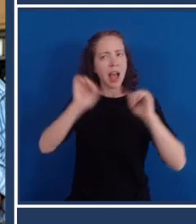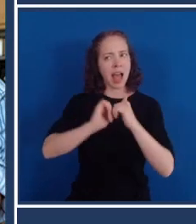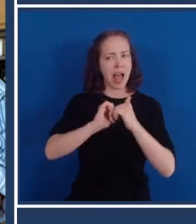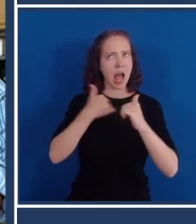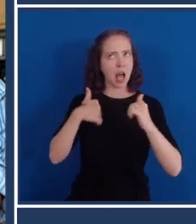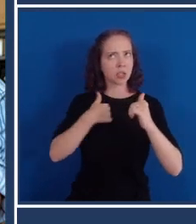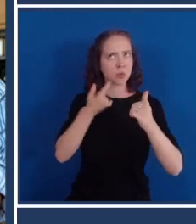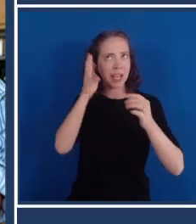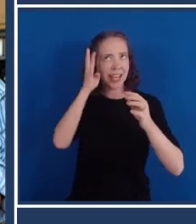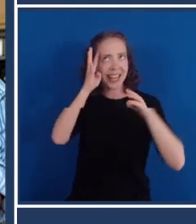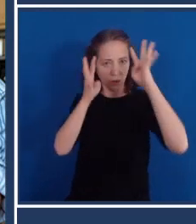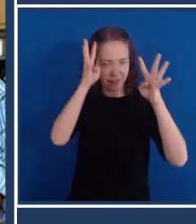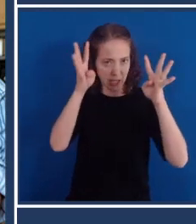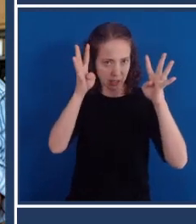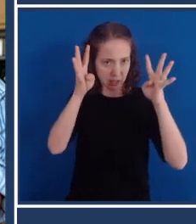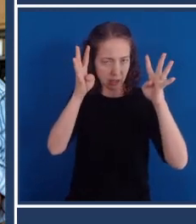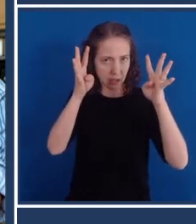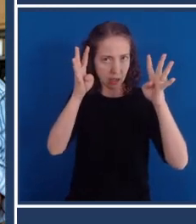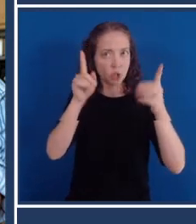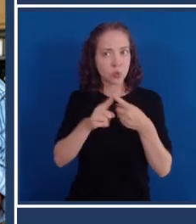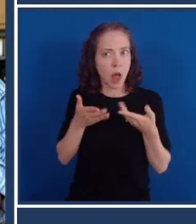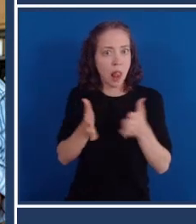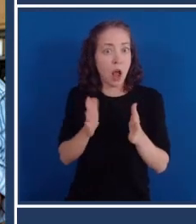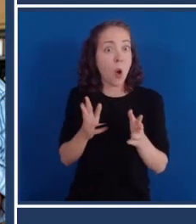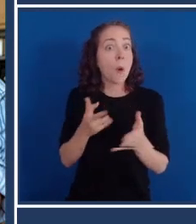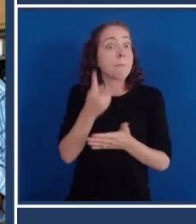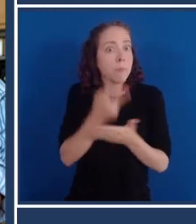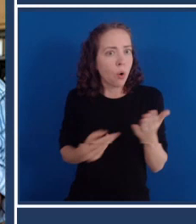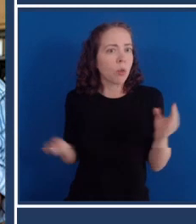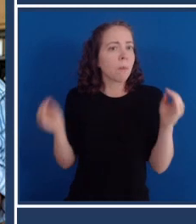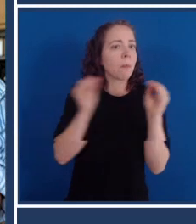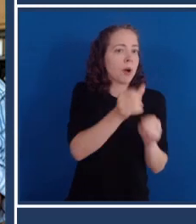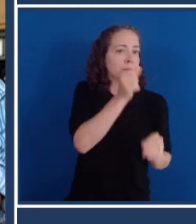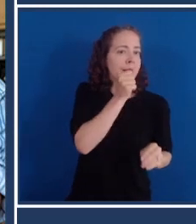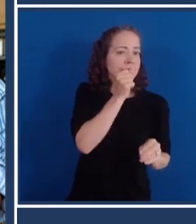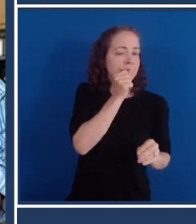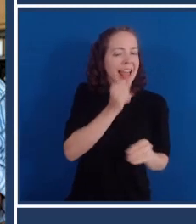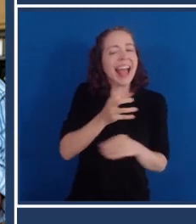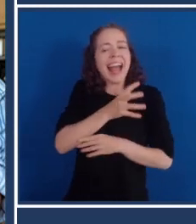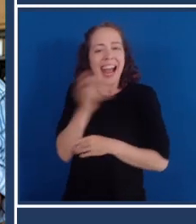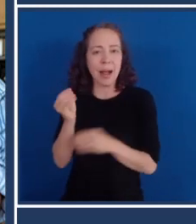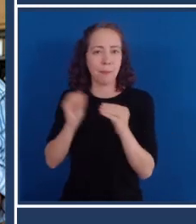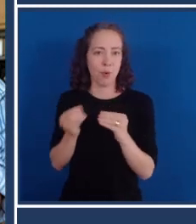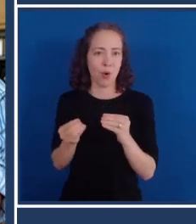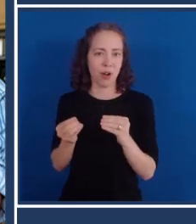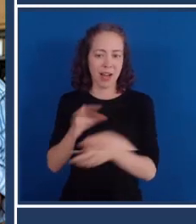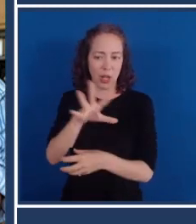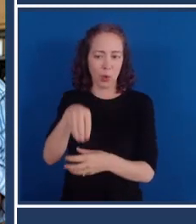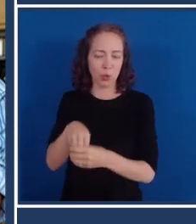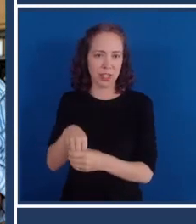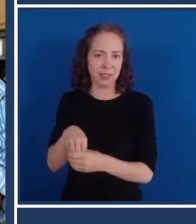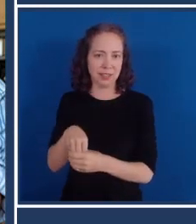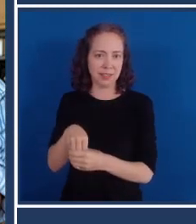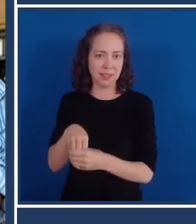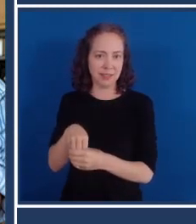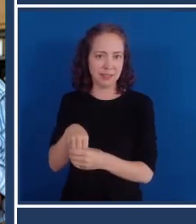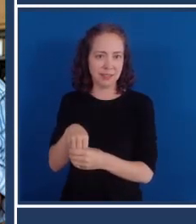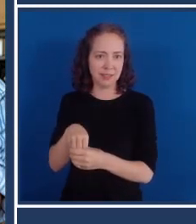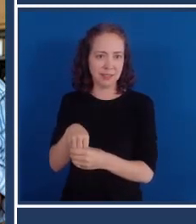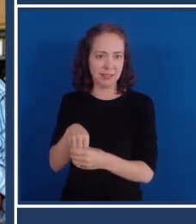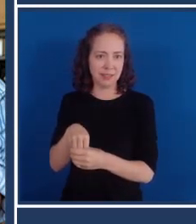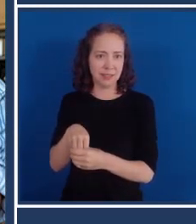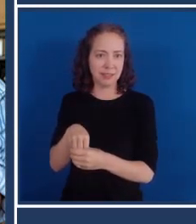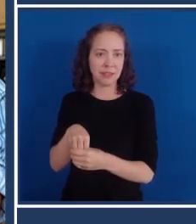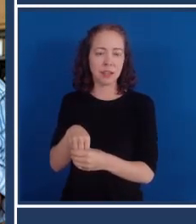more privacy and more inclusion? How can we create technology that forefronts